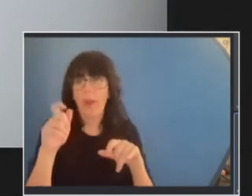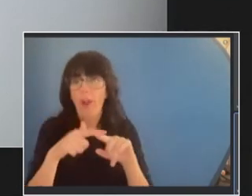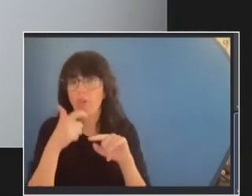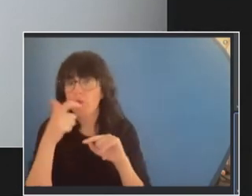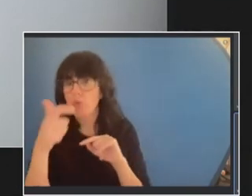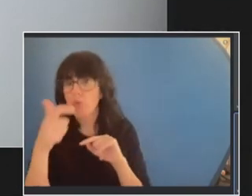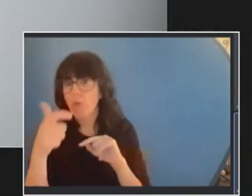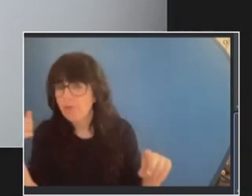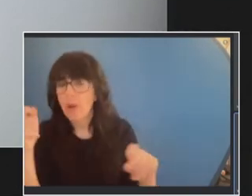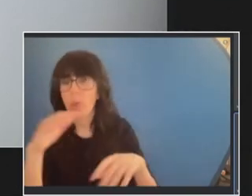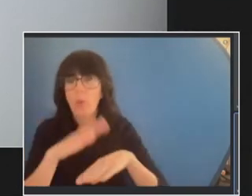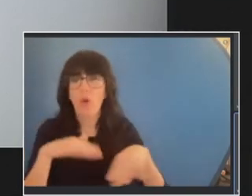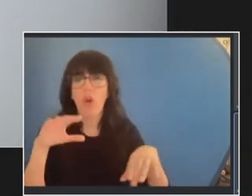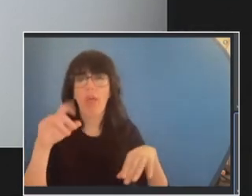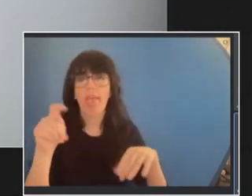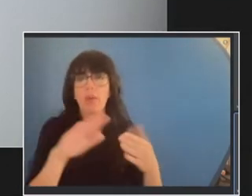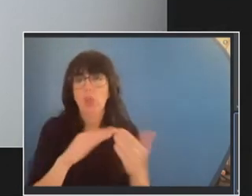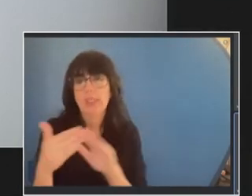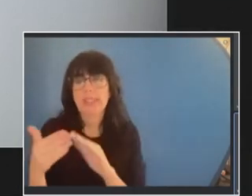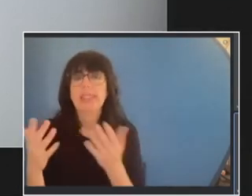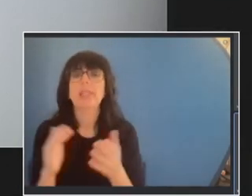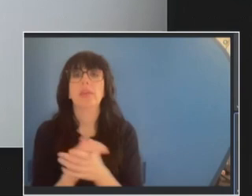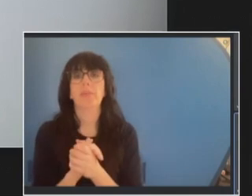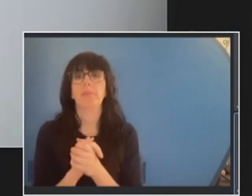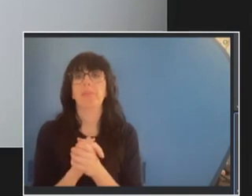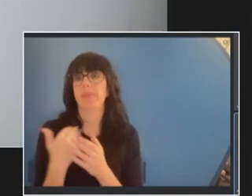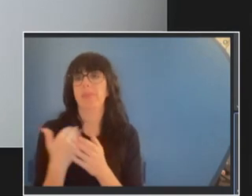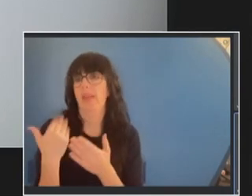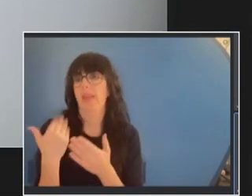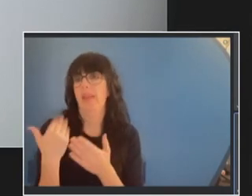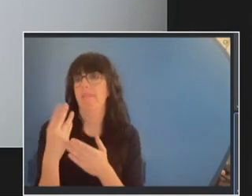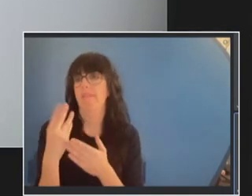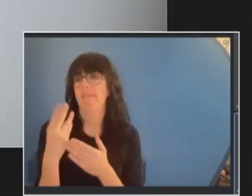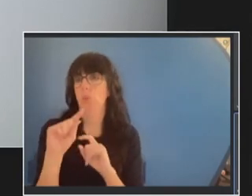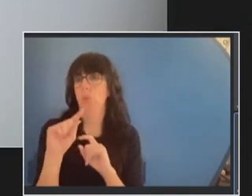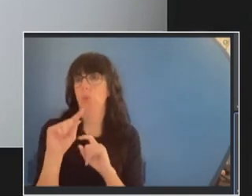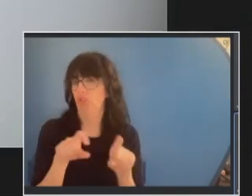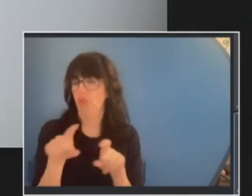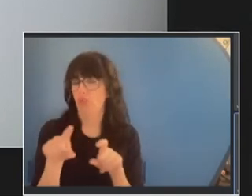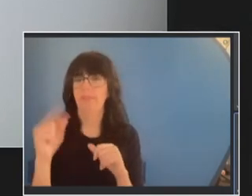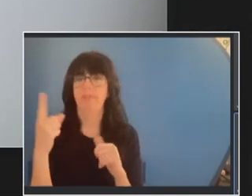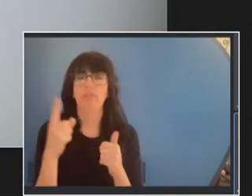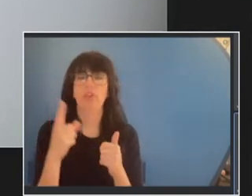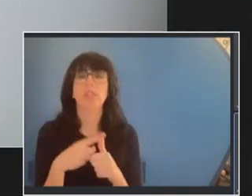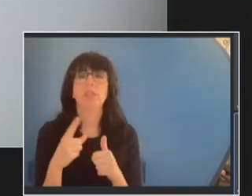out. We have a few questions for you. And the first one is,